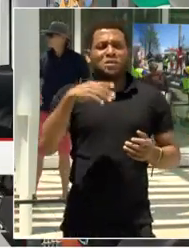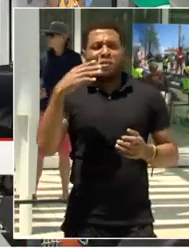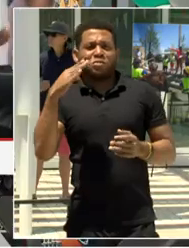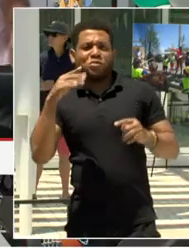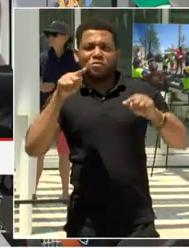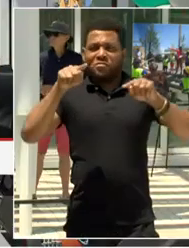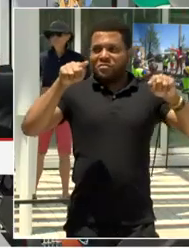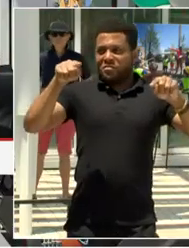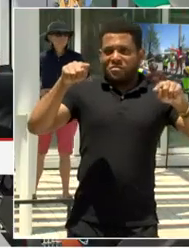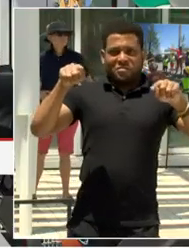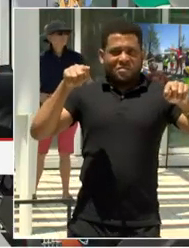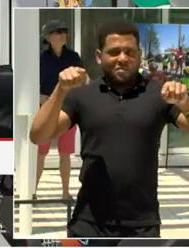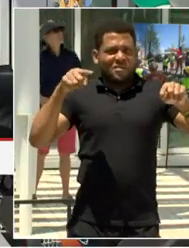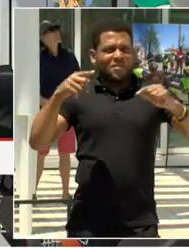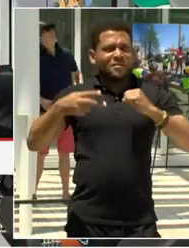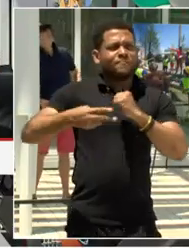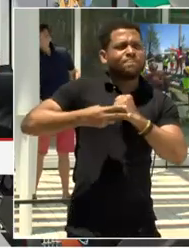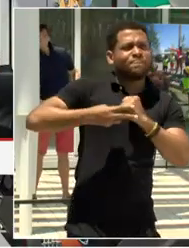the history.